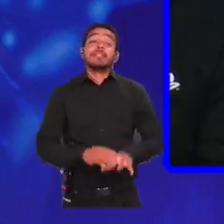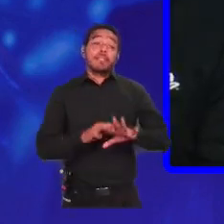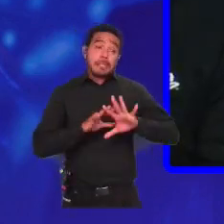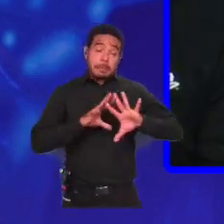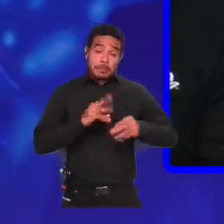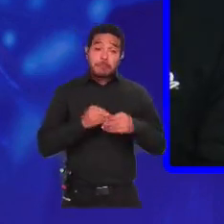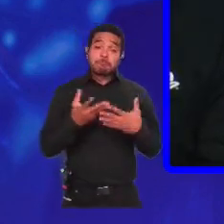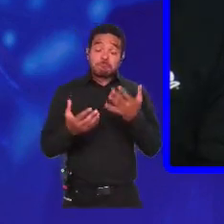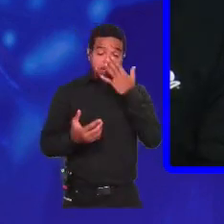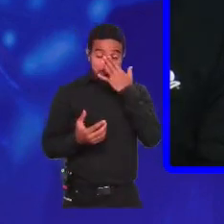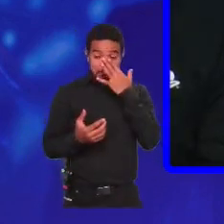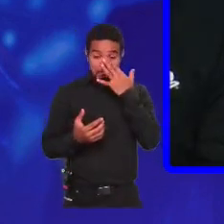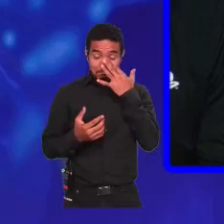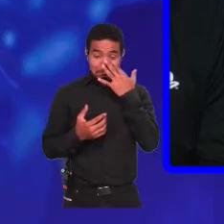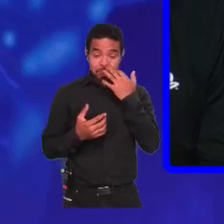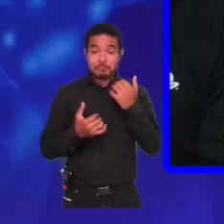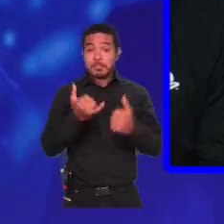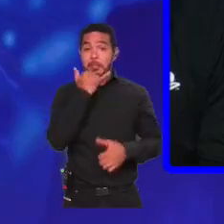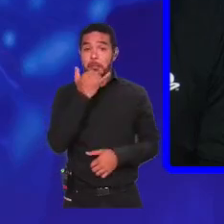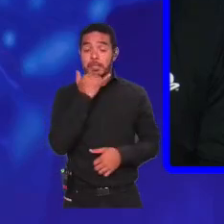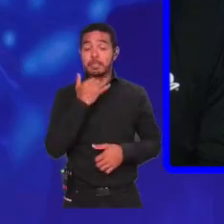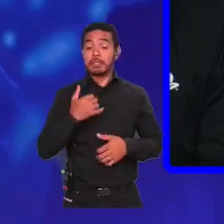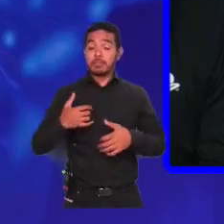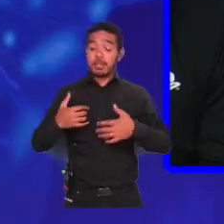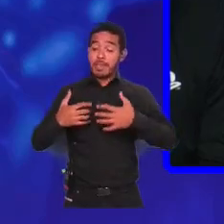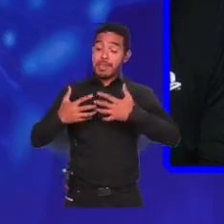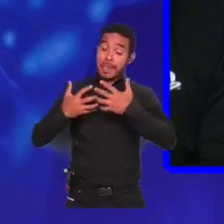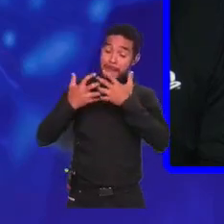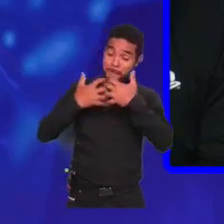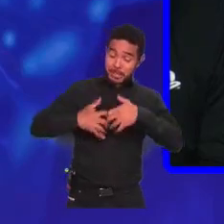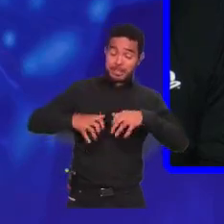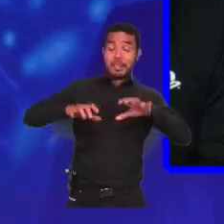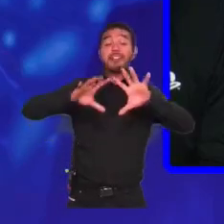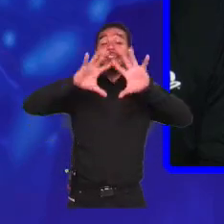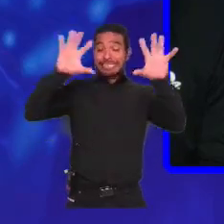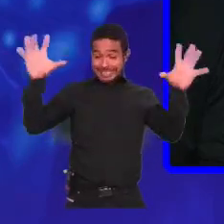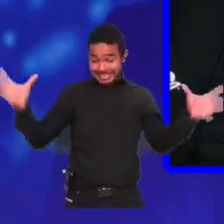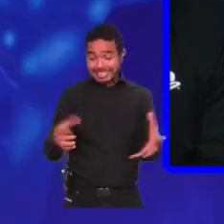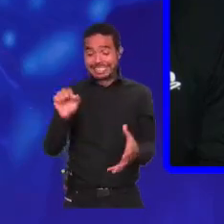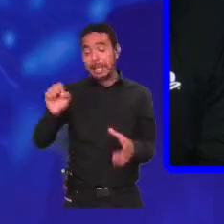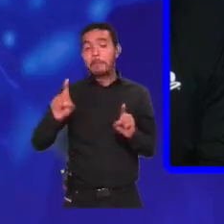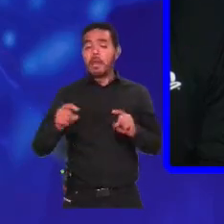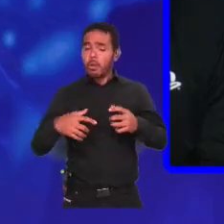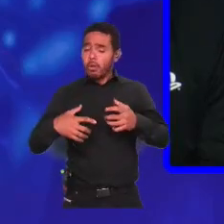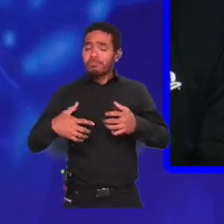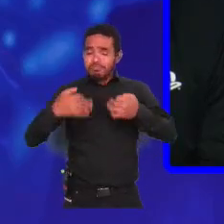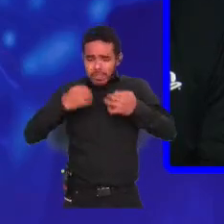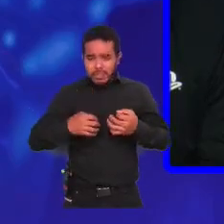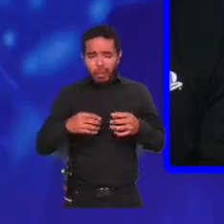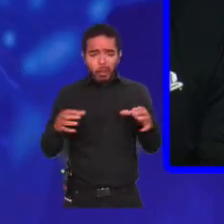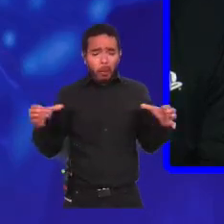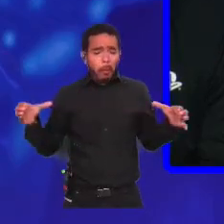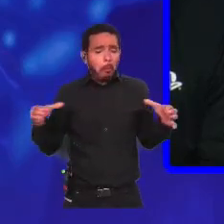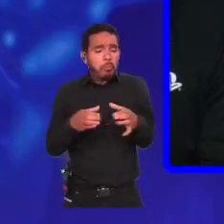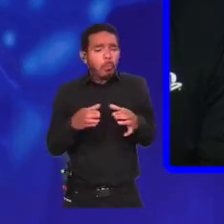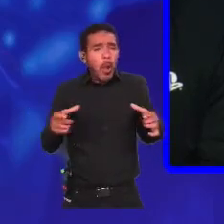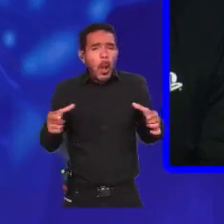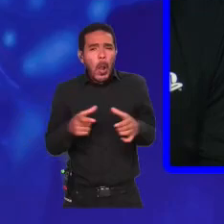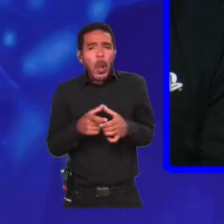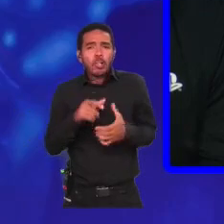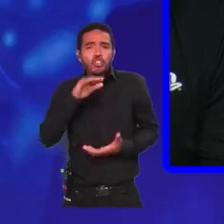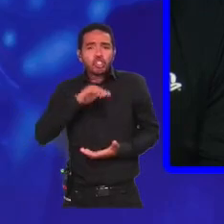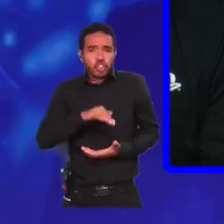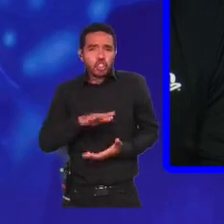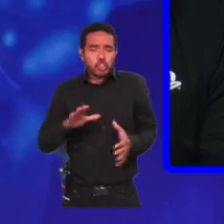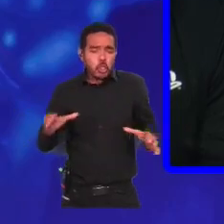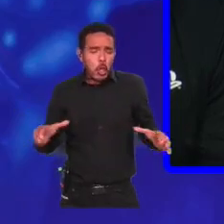still a relatively small industry. And people who are doing great work get noticed. So think about the work you're doing,